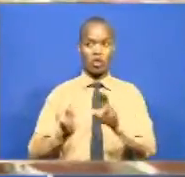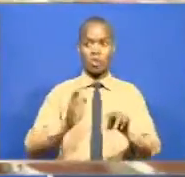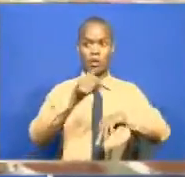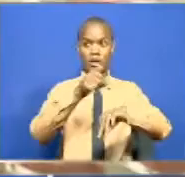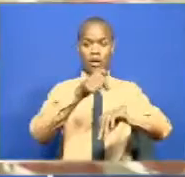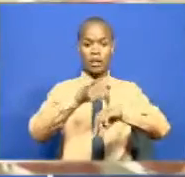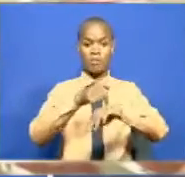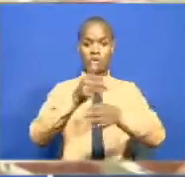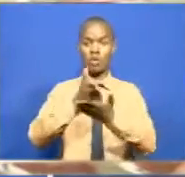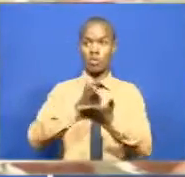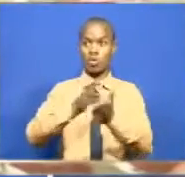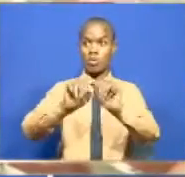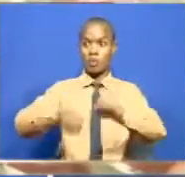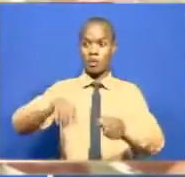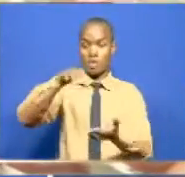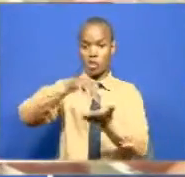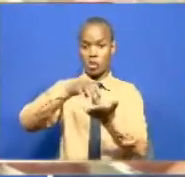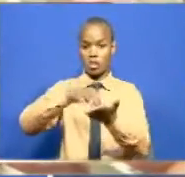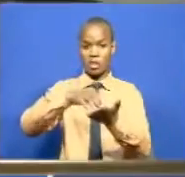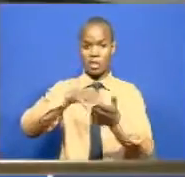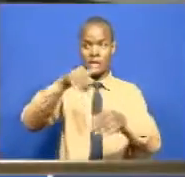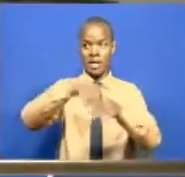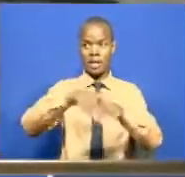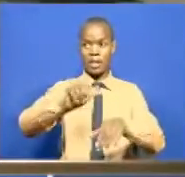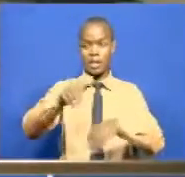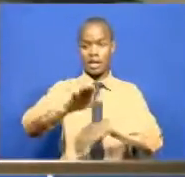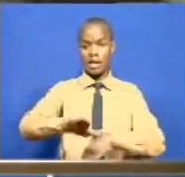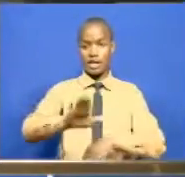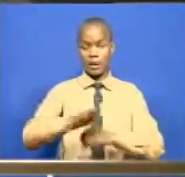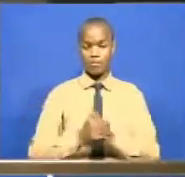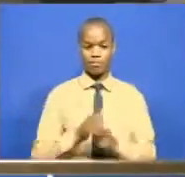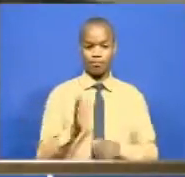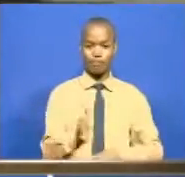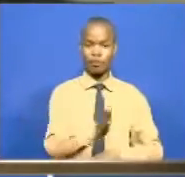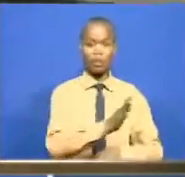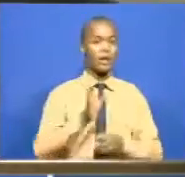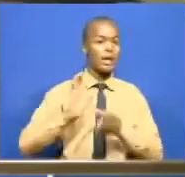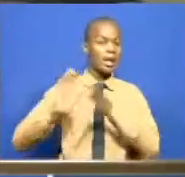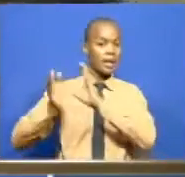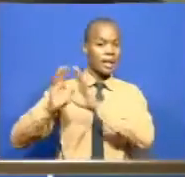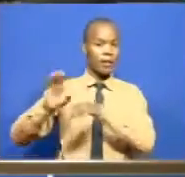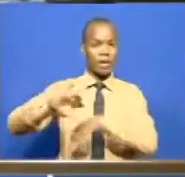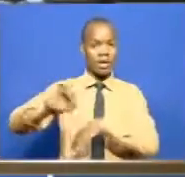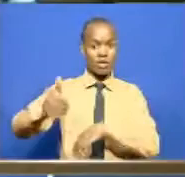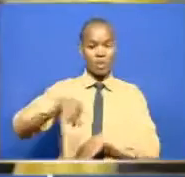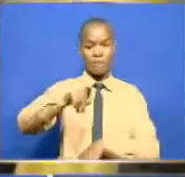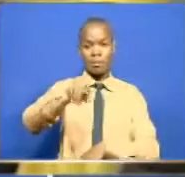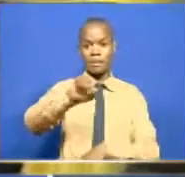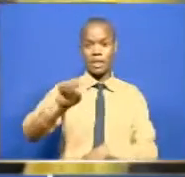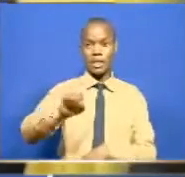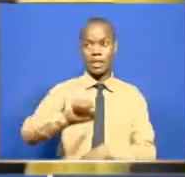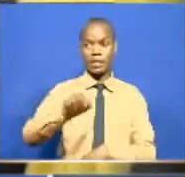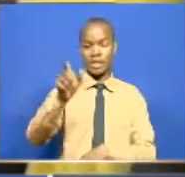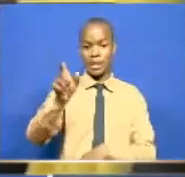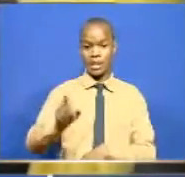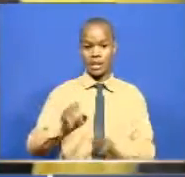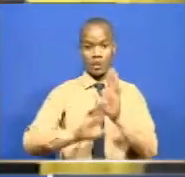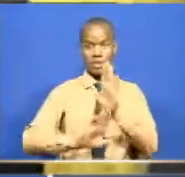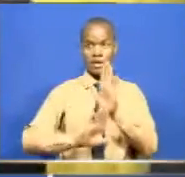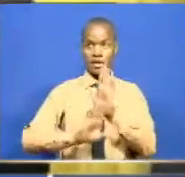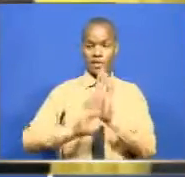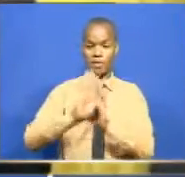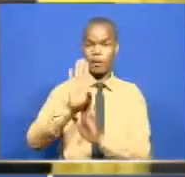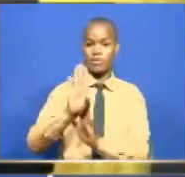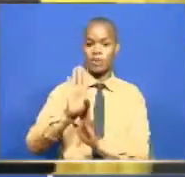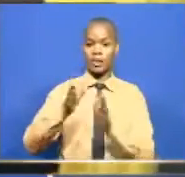be the situation, even when in other places. In Kilifi County, Principal Secretary for Regional Development, Dr. Margaret Owawuda